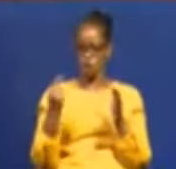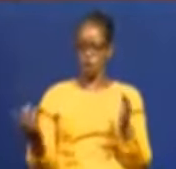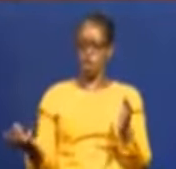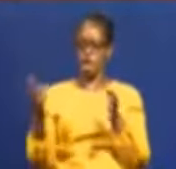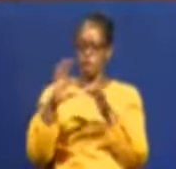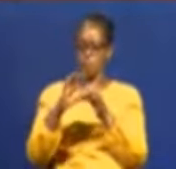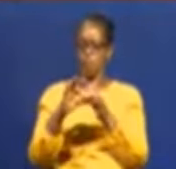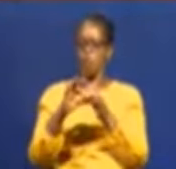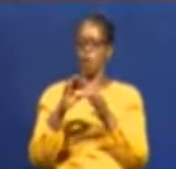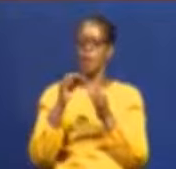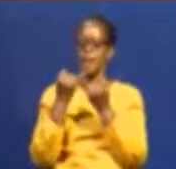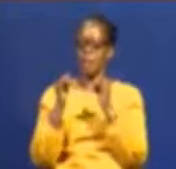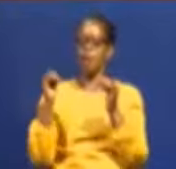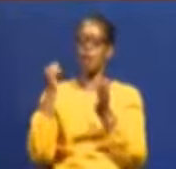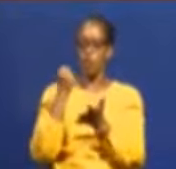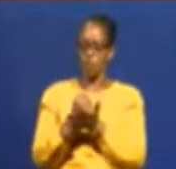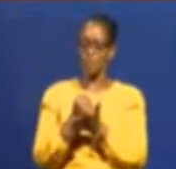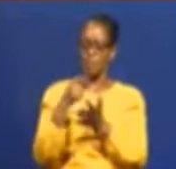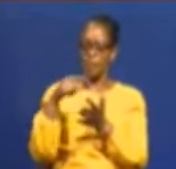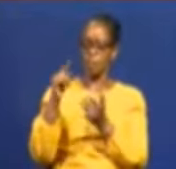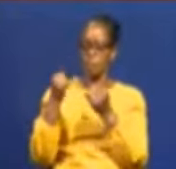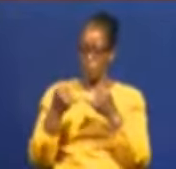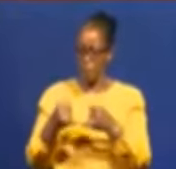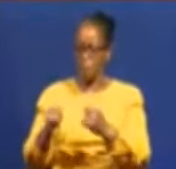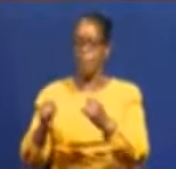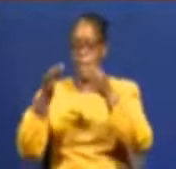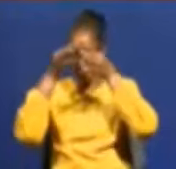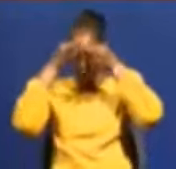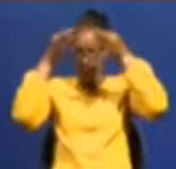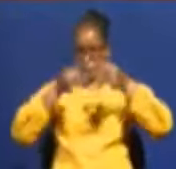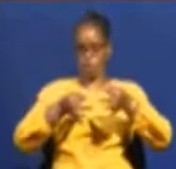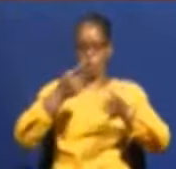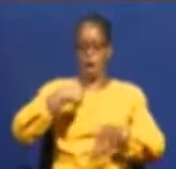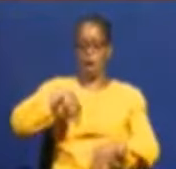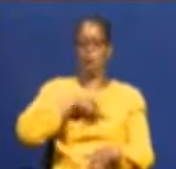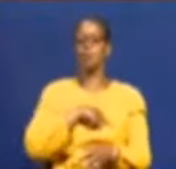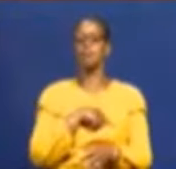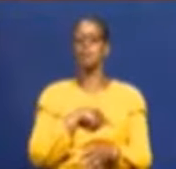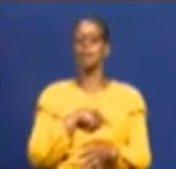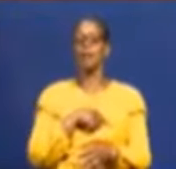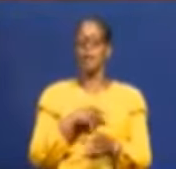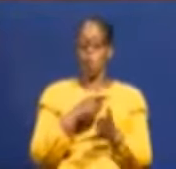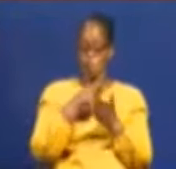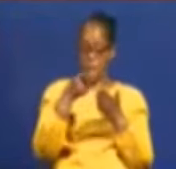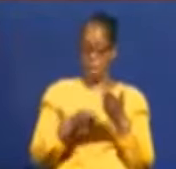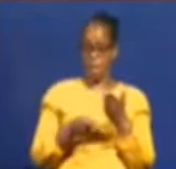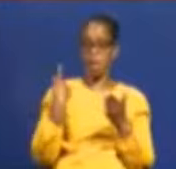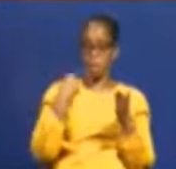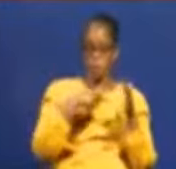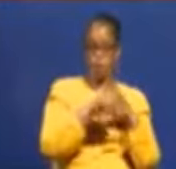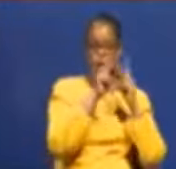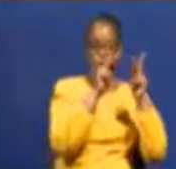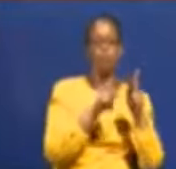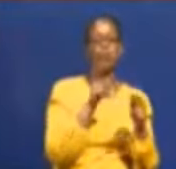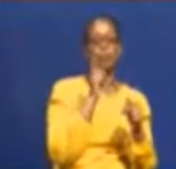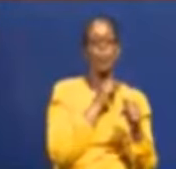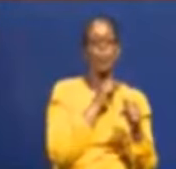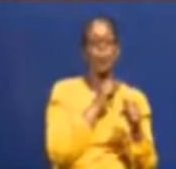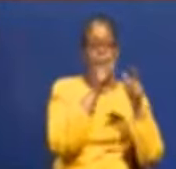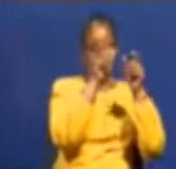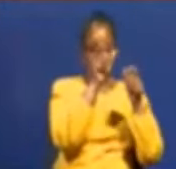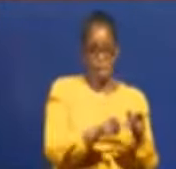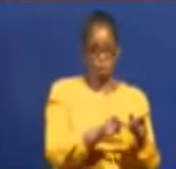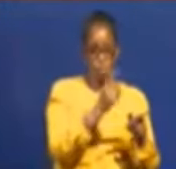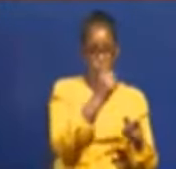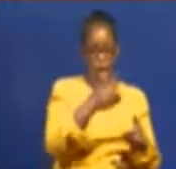be able to implement the resolutions of this House. I was in Kisumu over the weekend, and one of those young people was